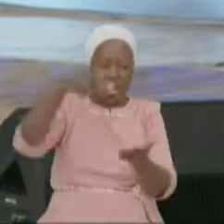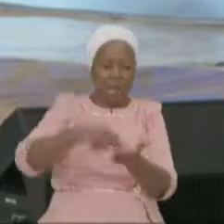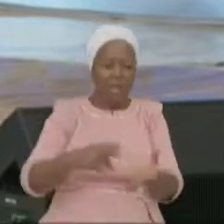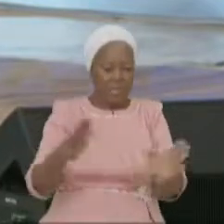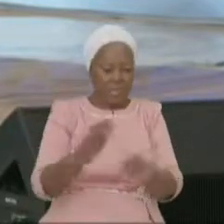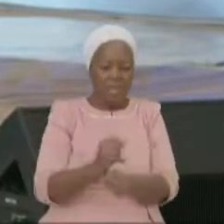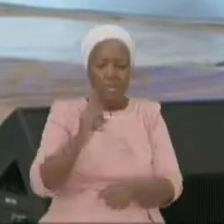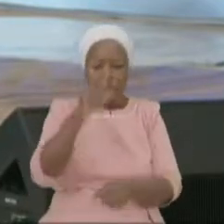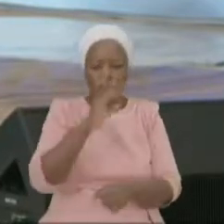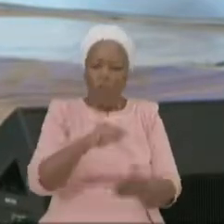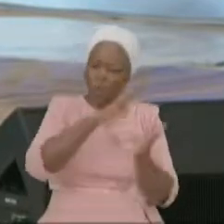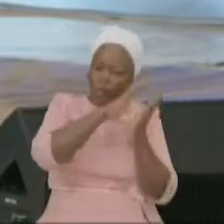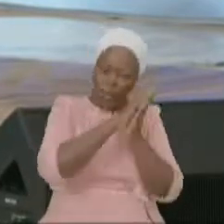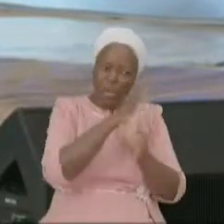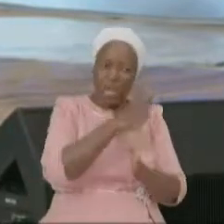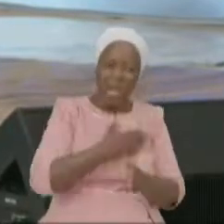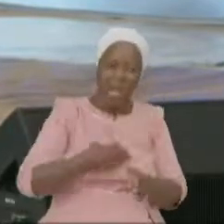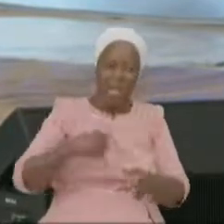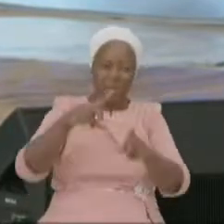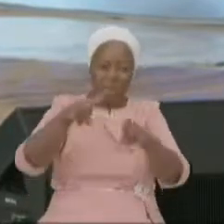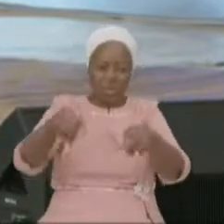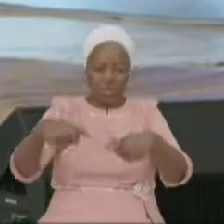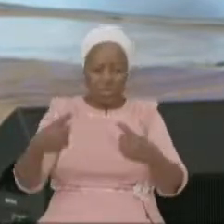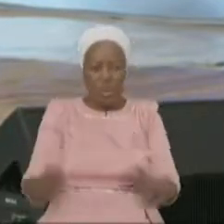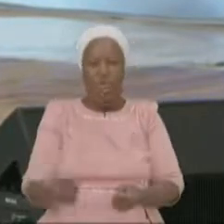thy bed and